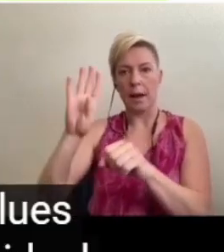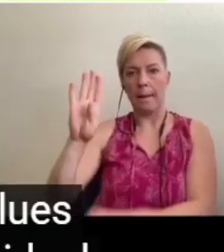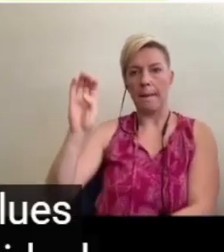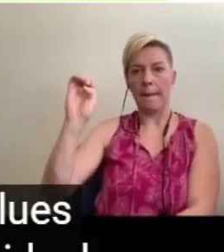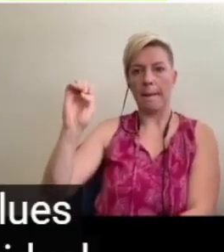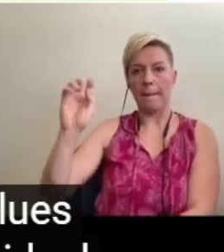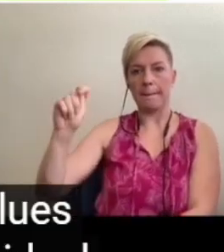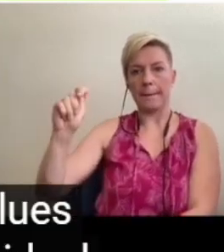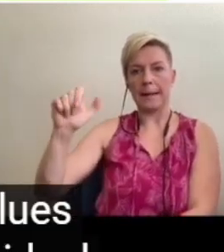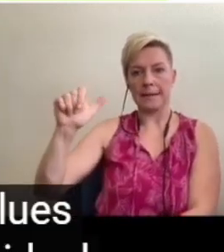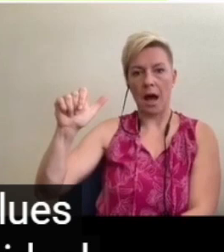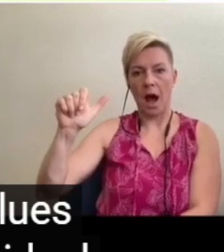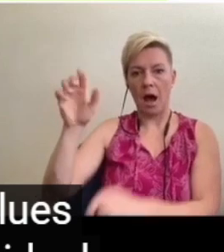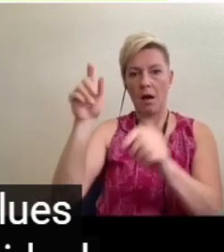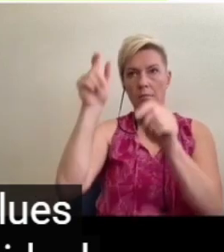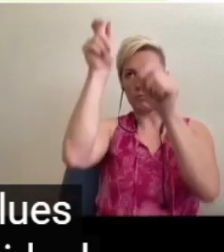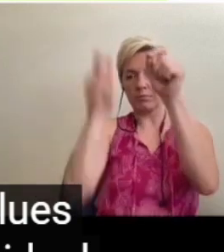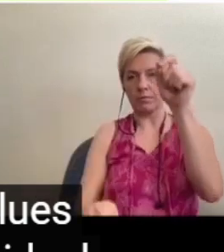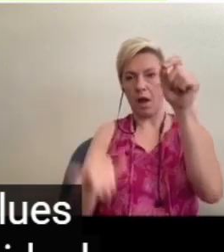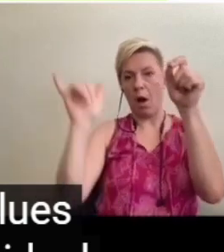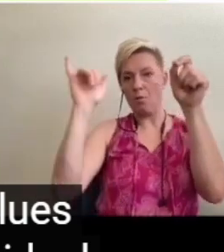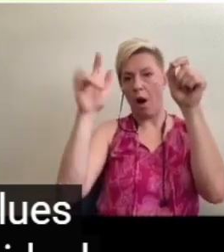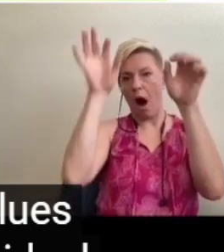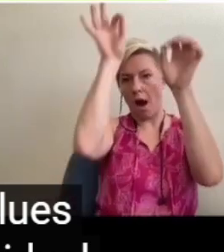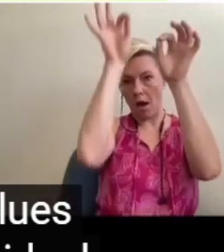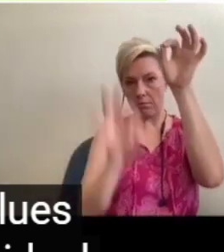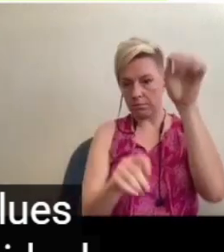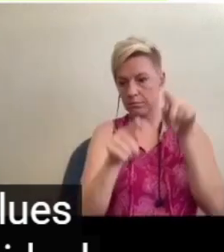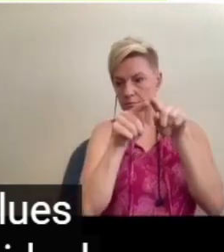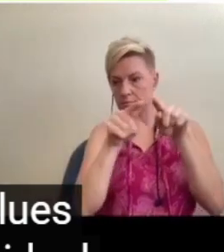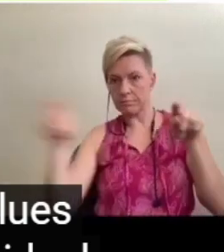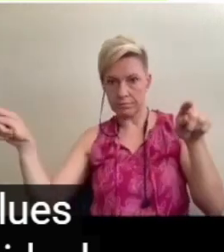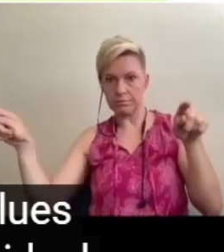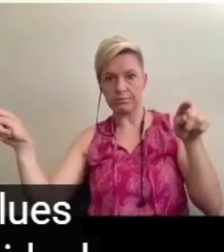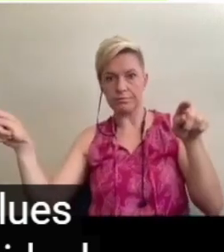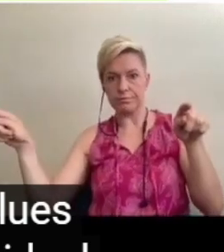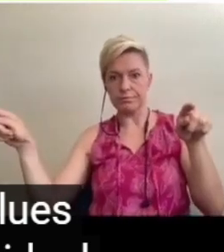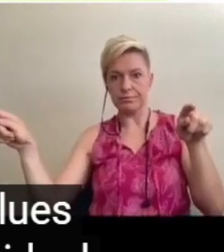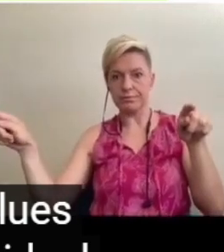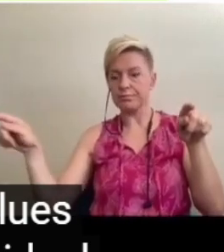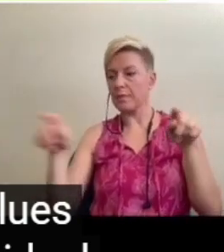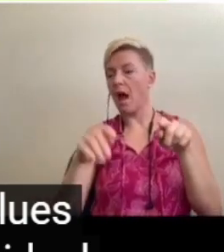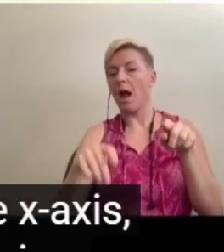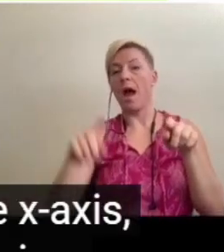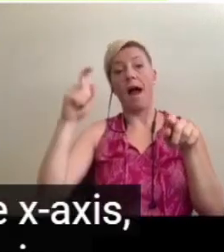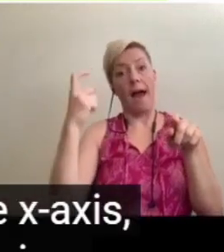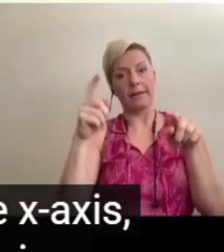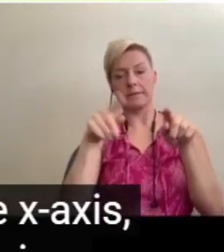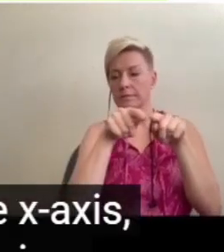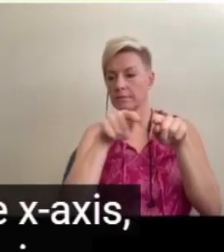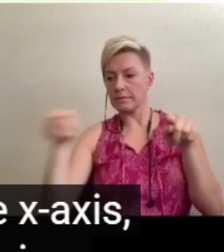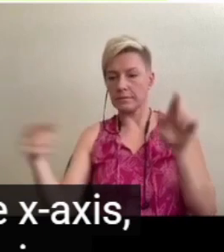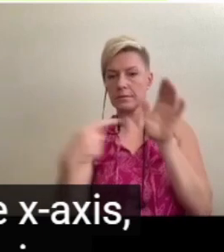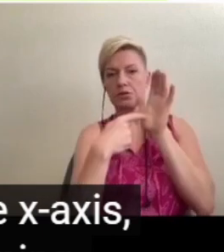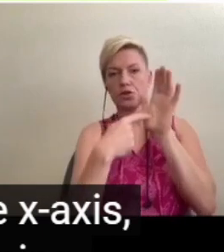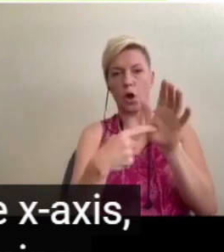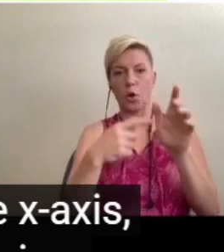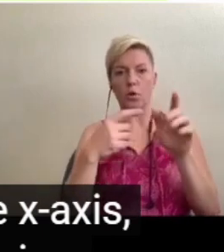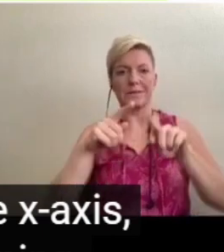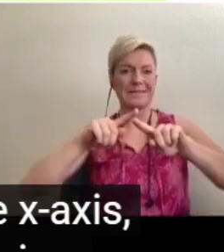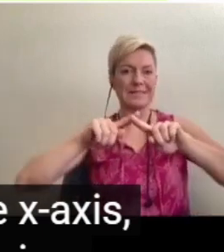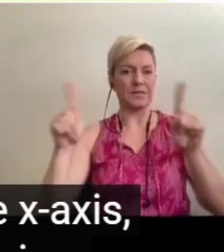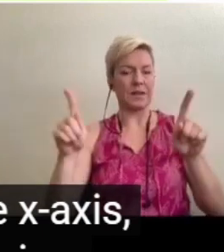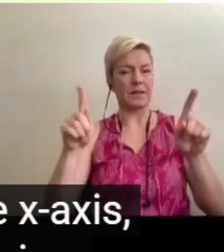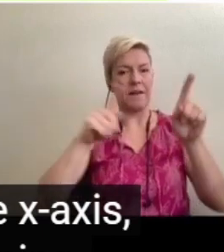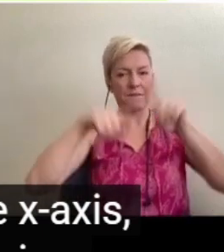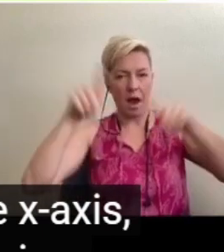the graph on the right, the beta values are plotted on the y-axis, and the individual variables in the model are shown on